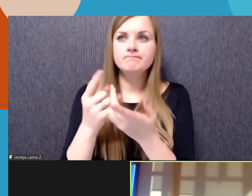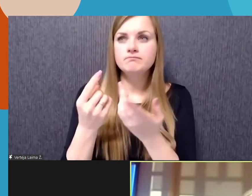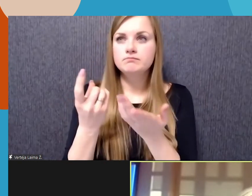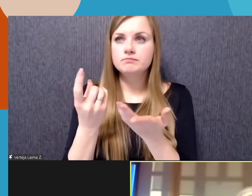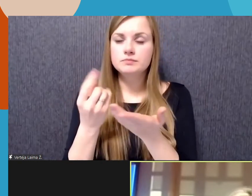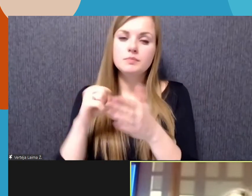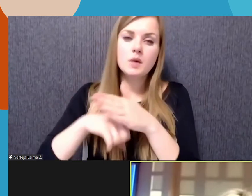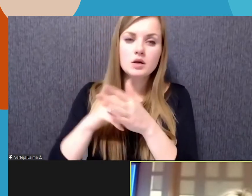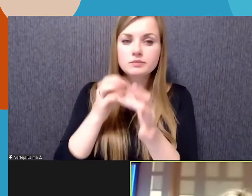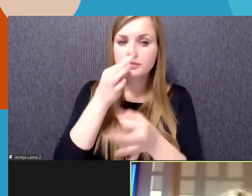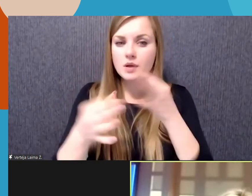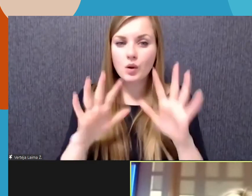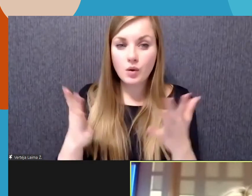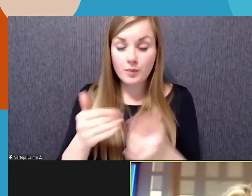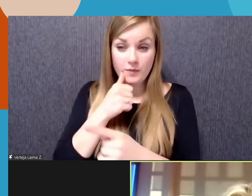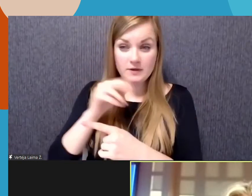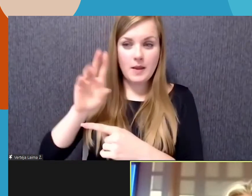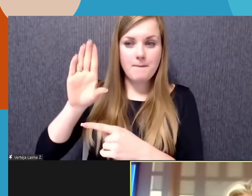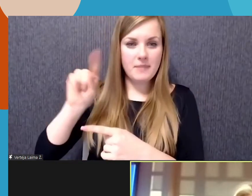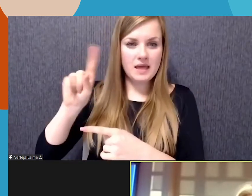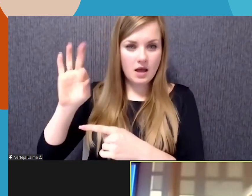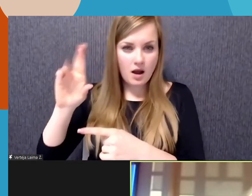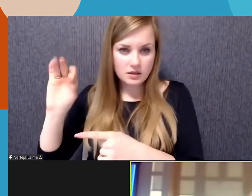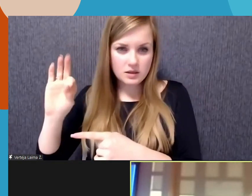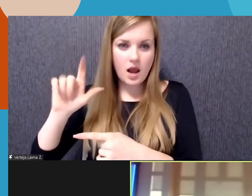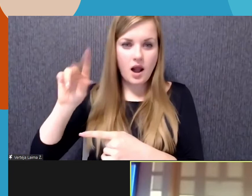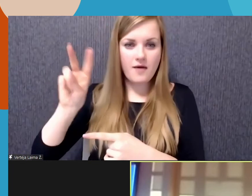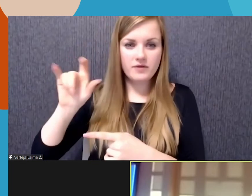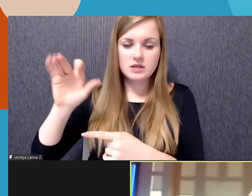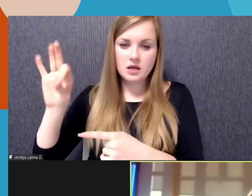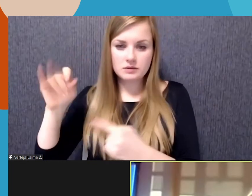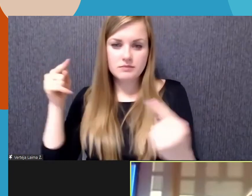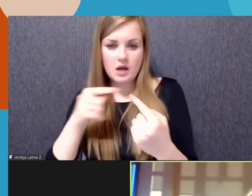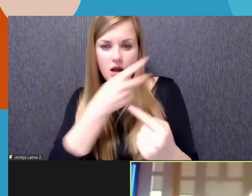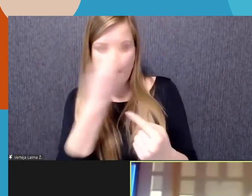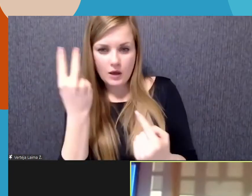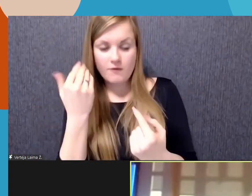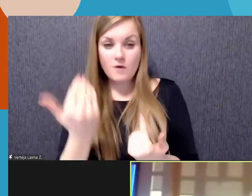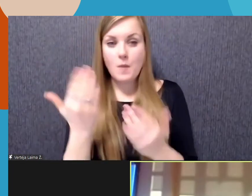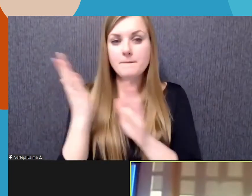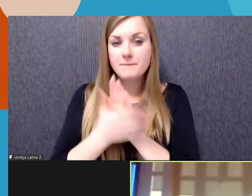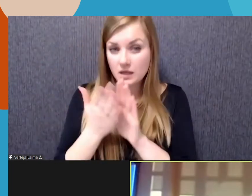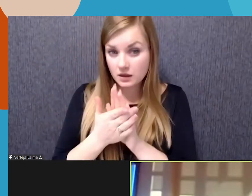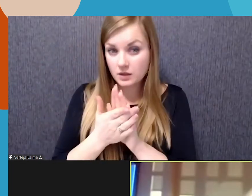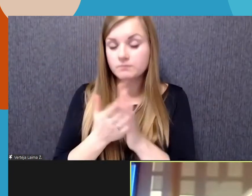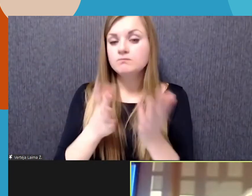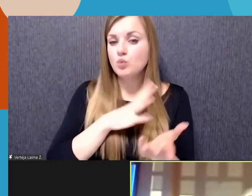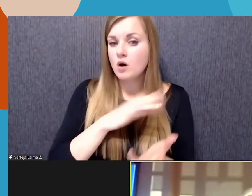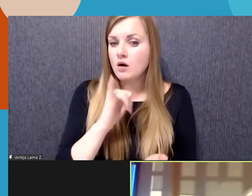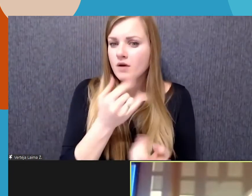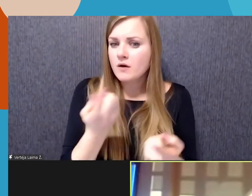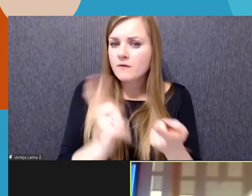role. And for example, in Beizaras and Levickas against Lithuania,